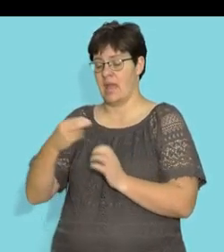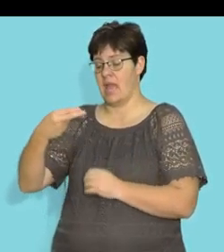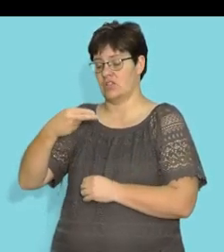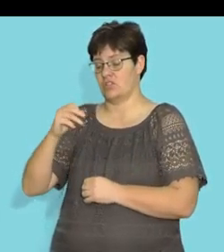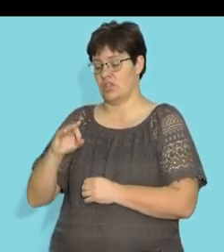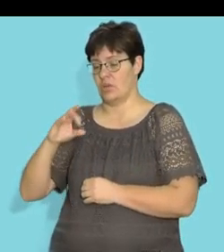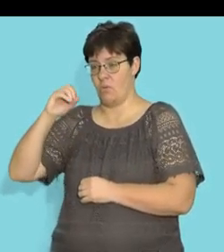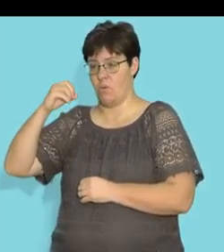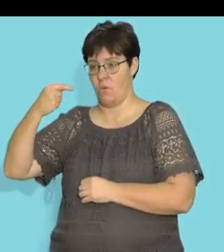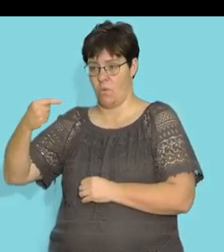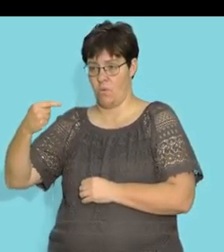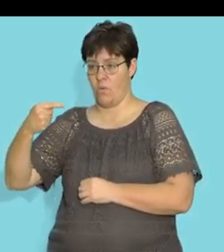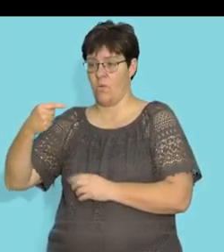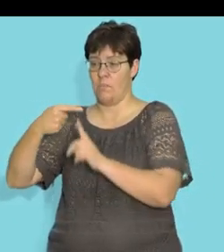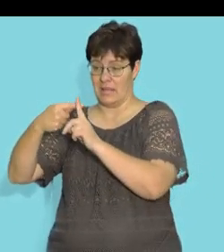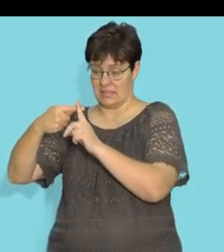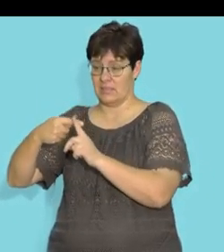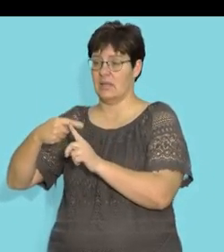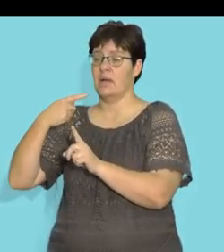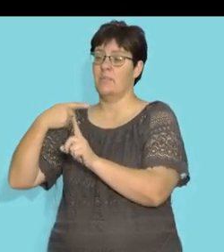weak acidic.